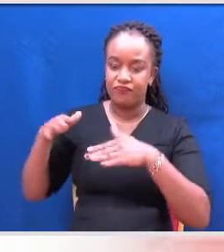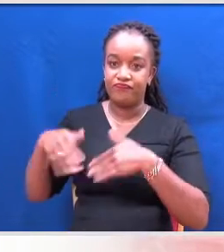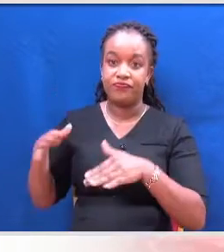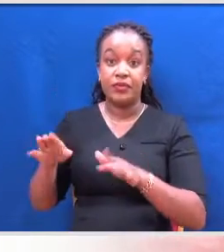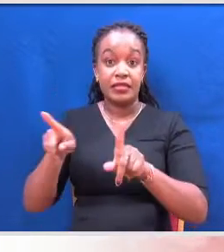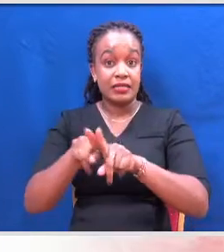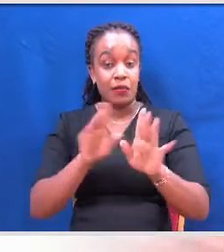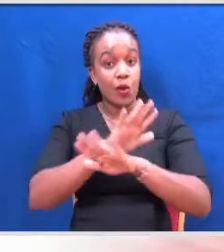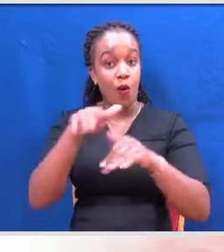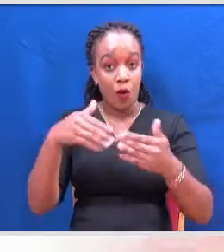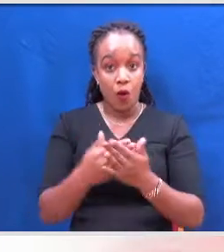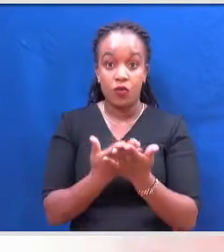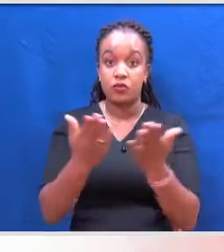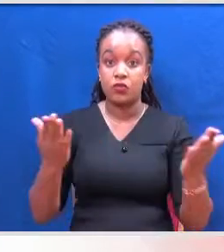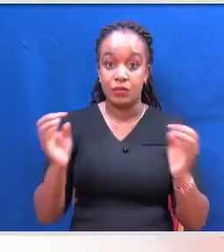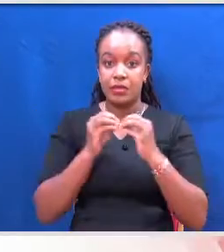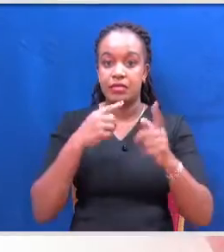hivyo vinaendelea hadi kesho.